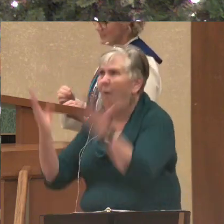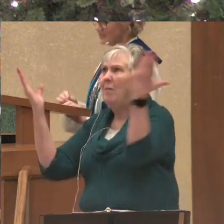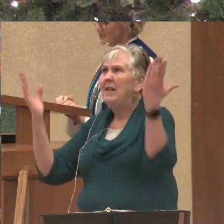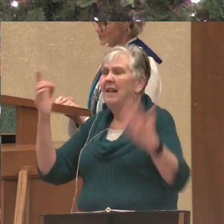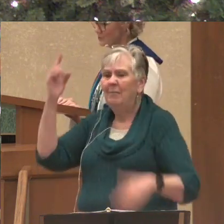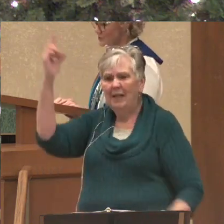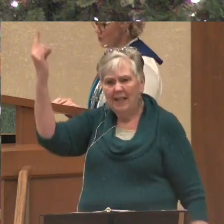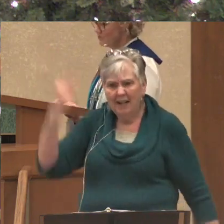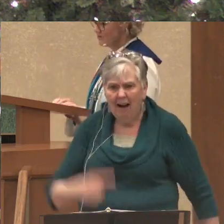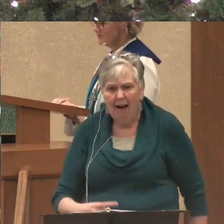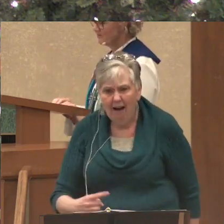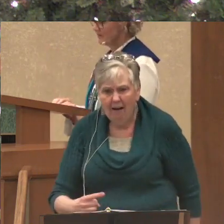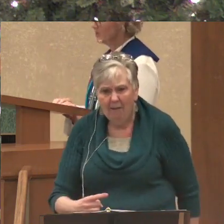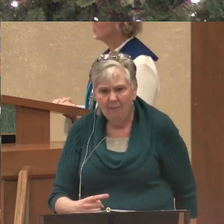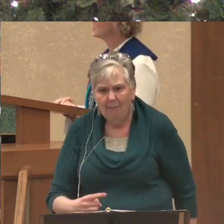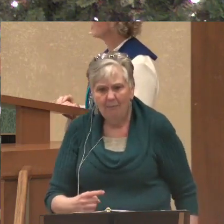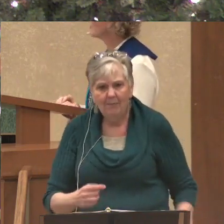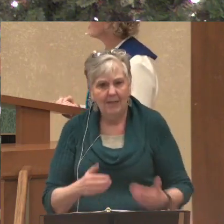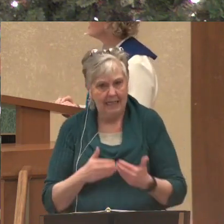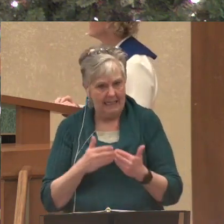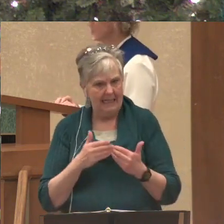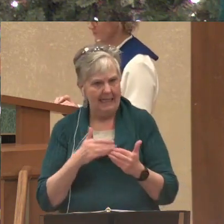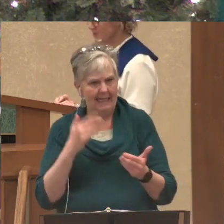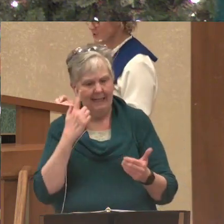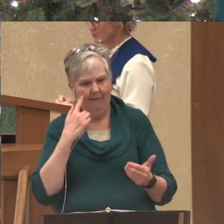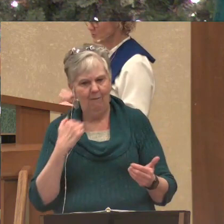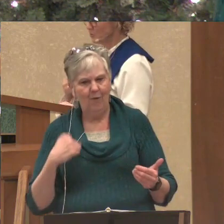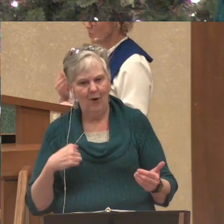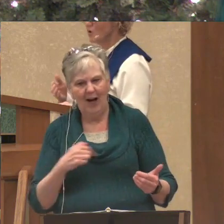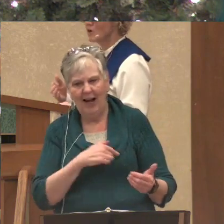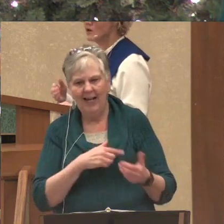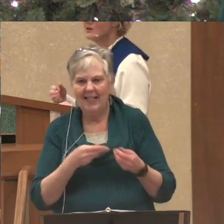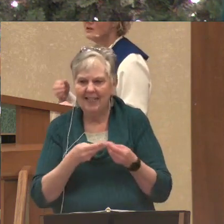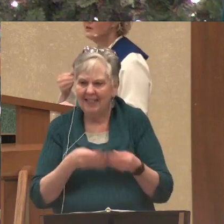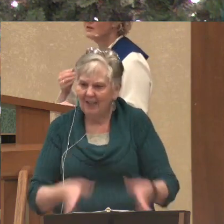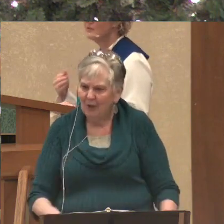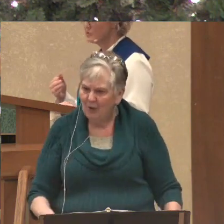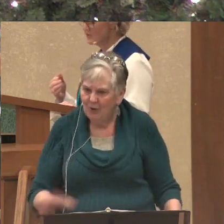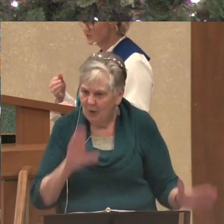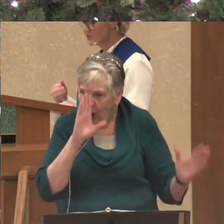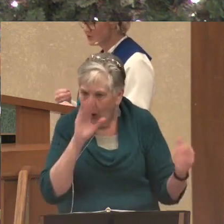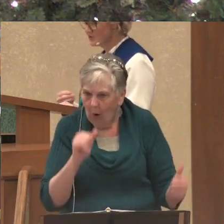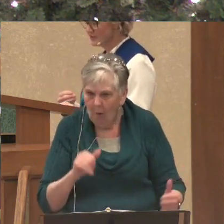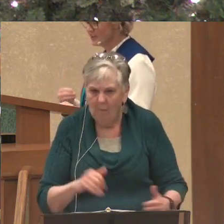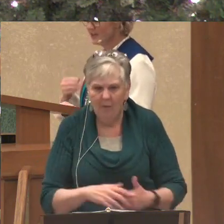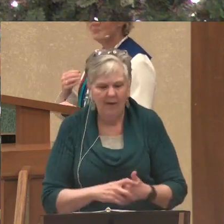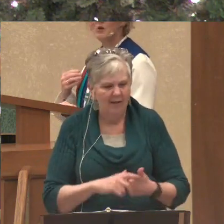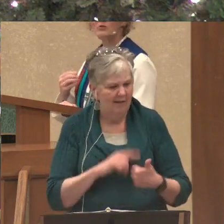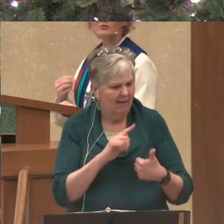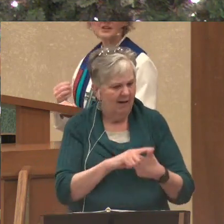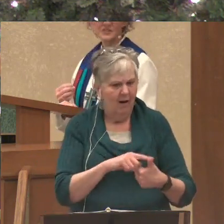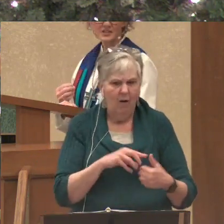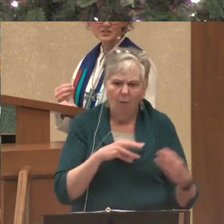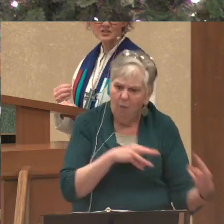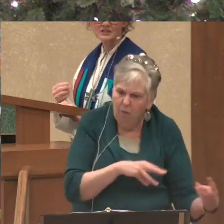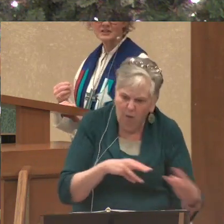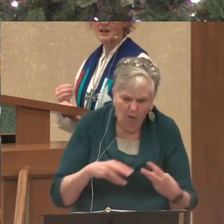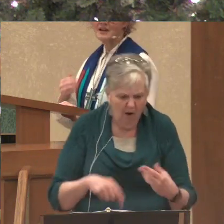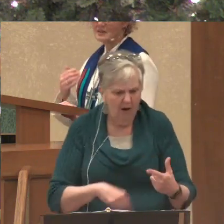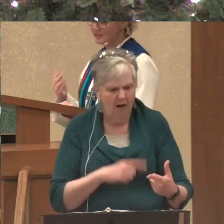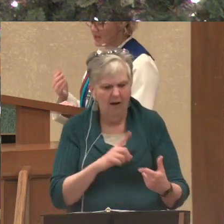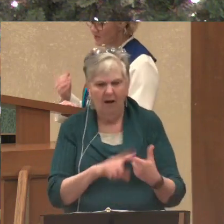It's easy to lose hope when our world is filled with war, food insecurity,